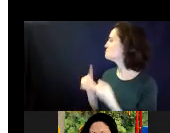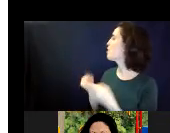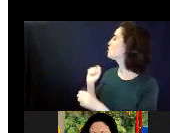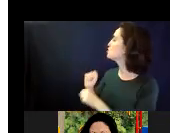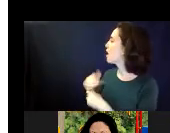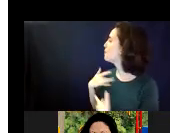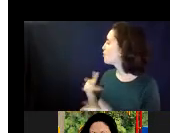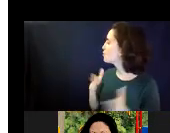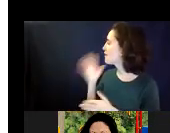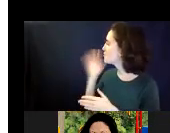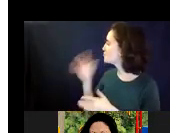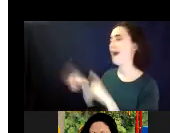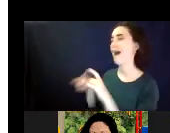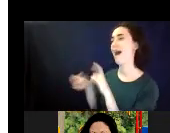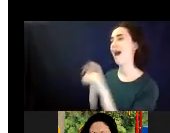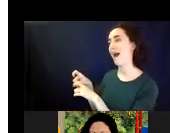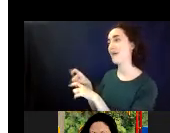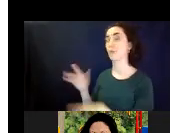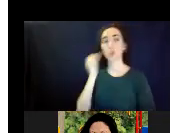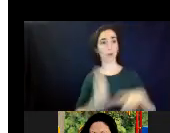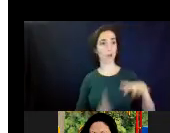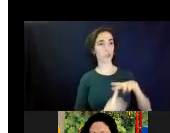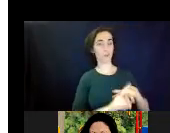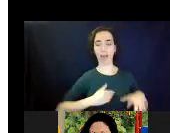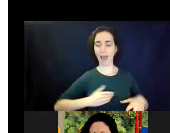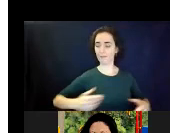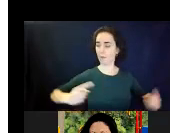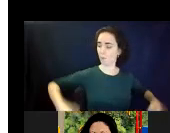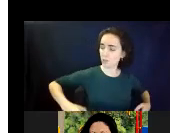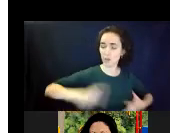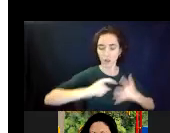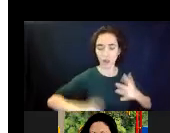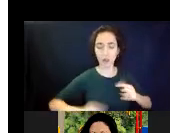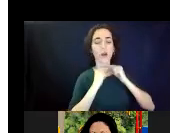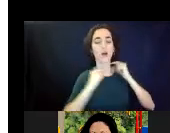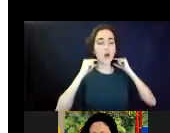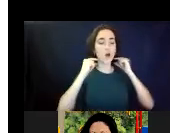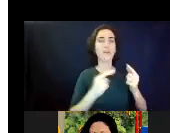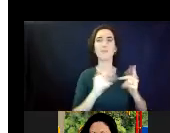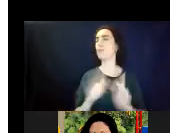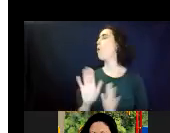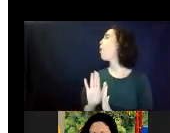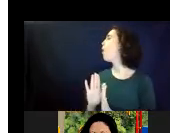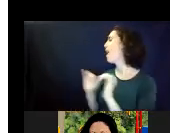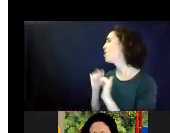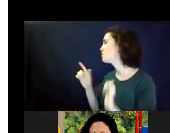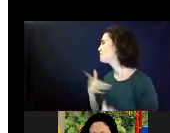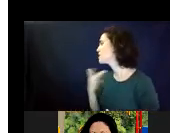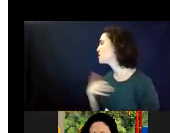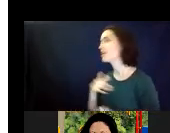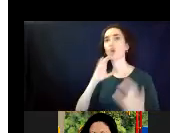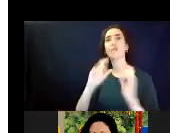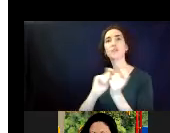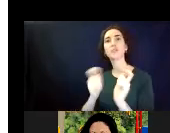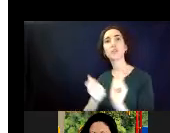are my plans for the week. If I show up with equipment, the conversation steers to how I'm feeling.